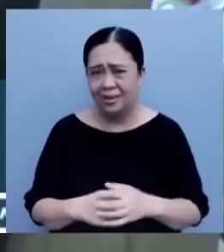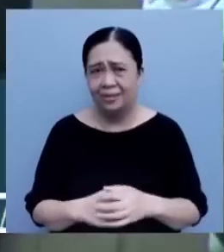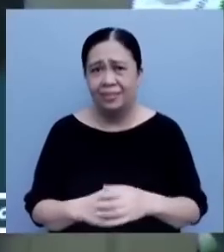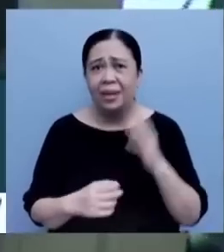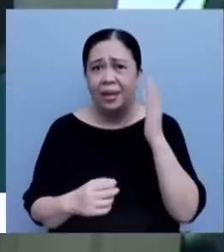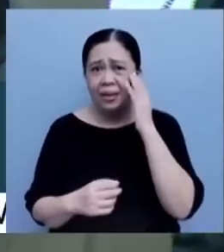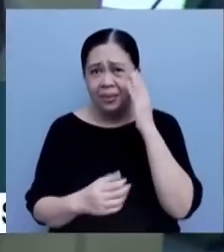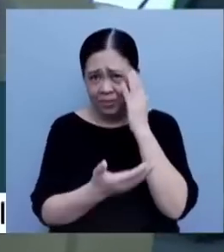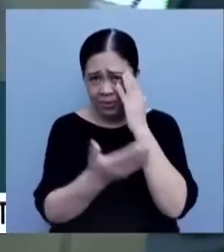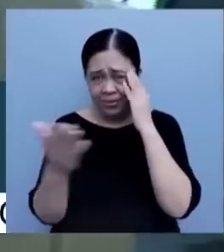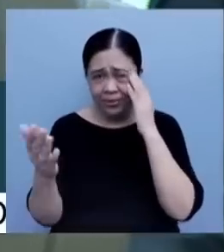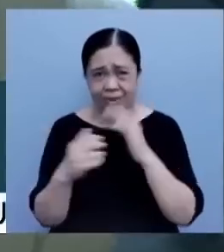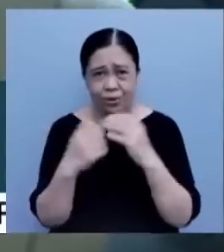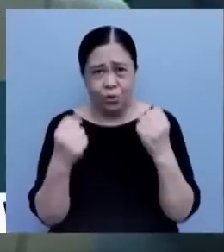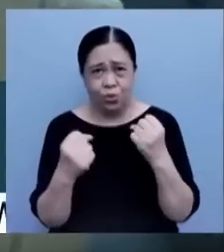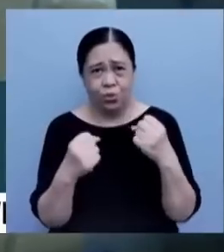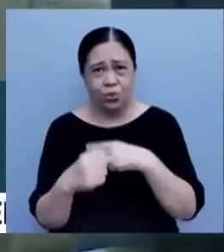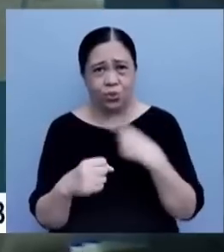denied.